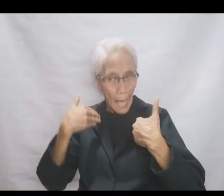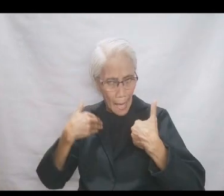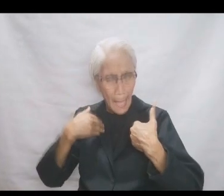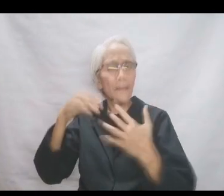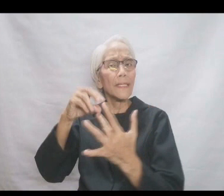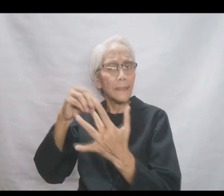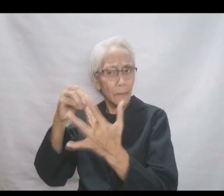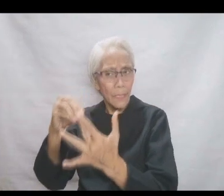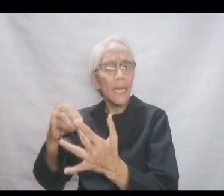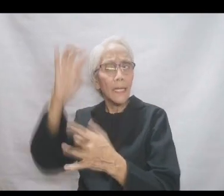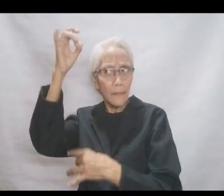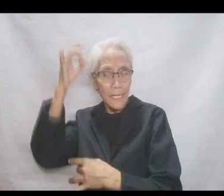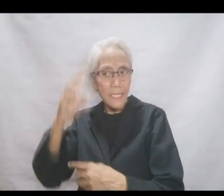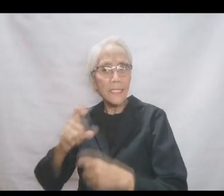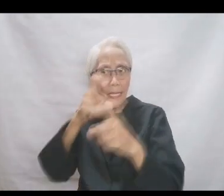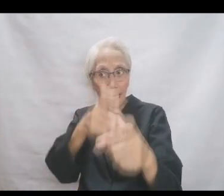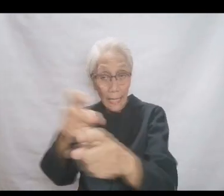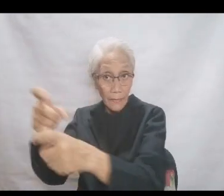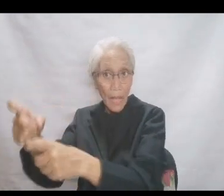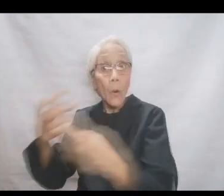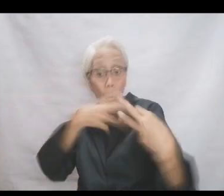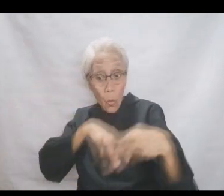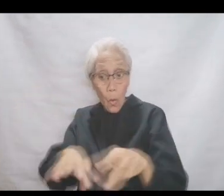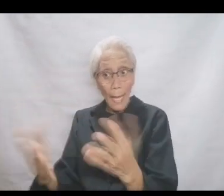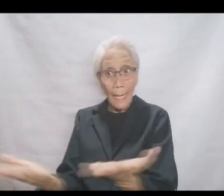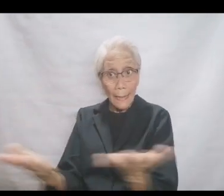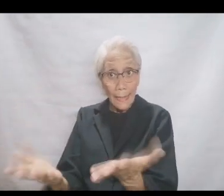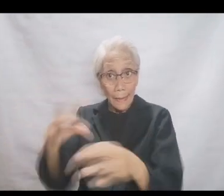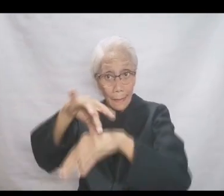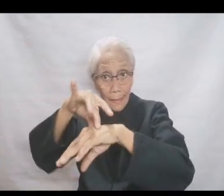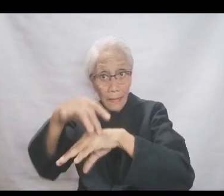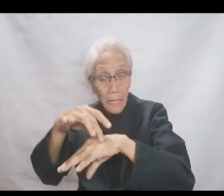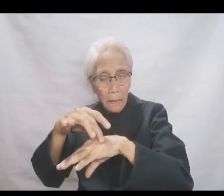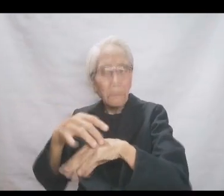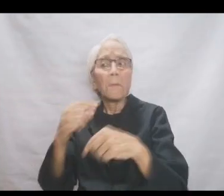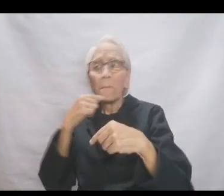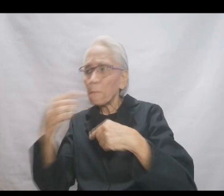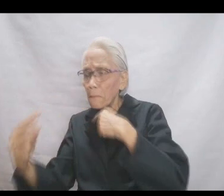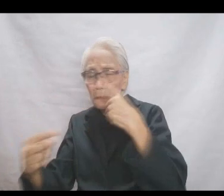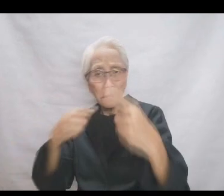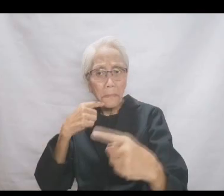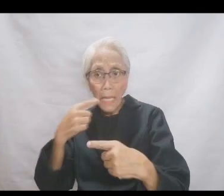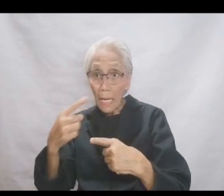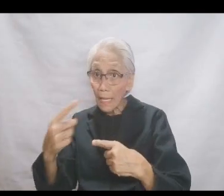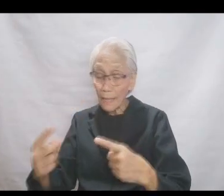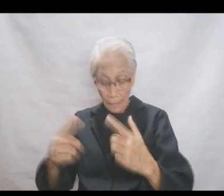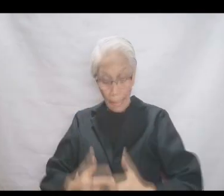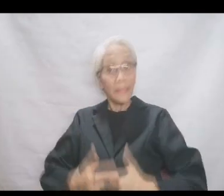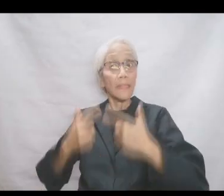had extraordinary graces given them while still living among us. They tell